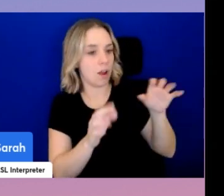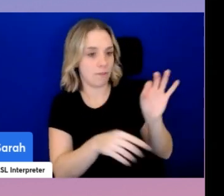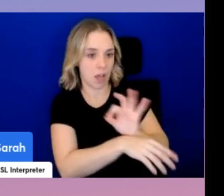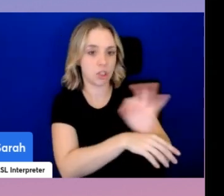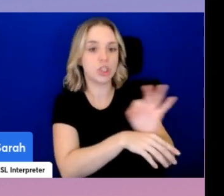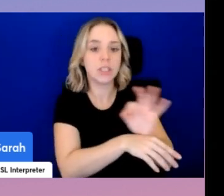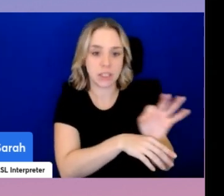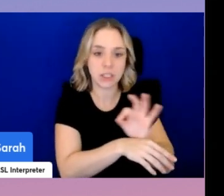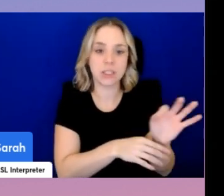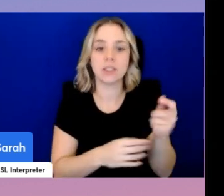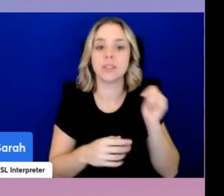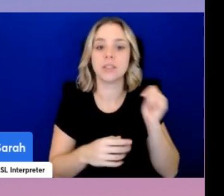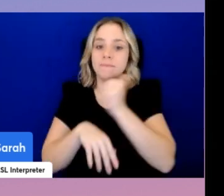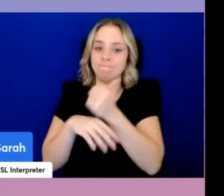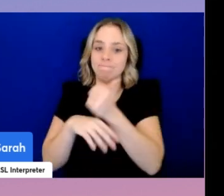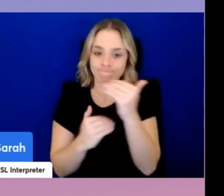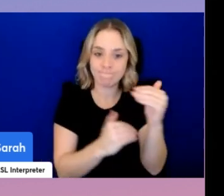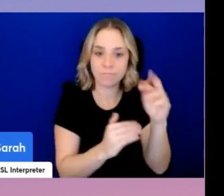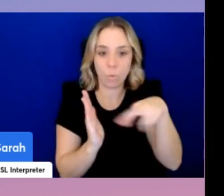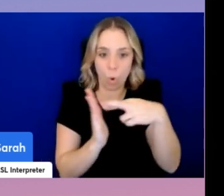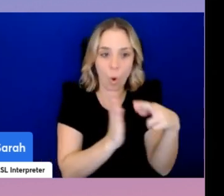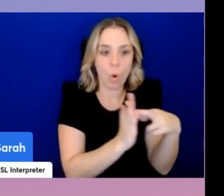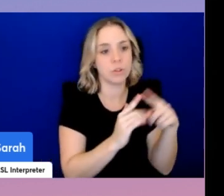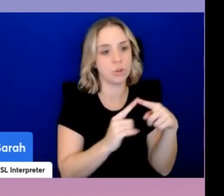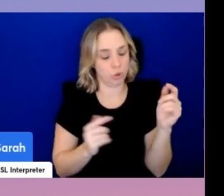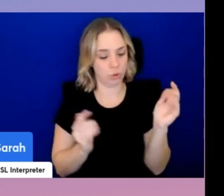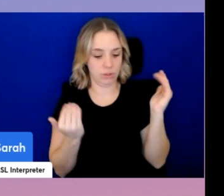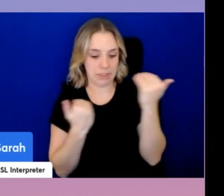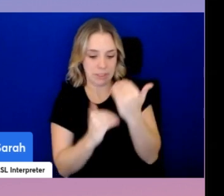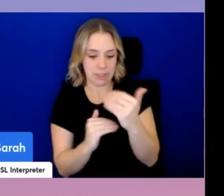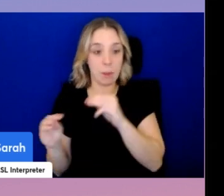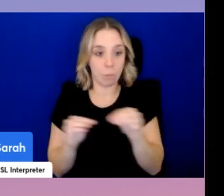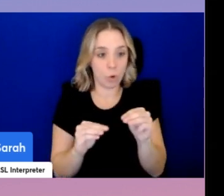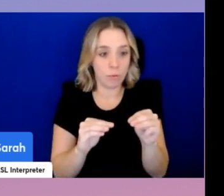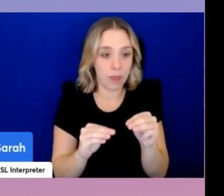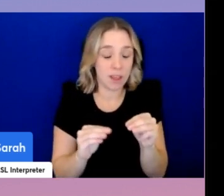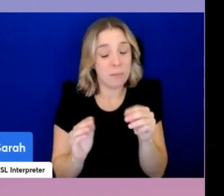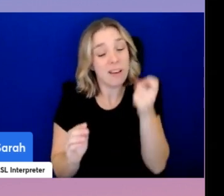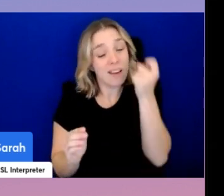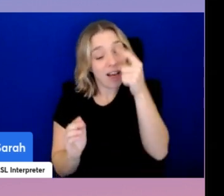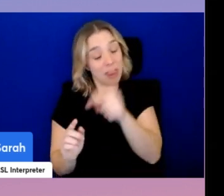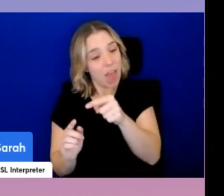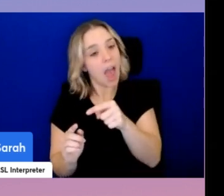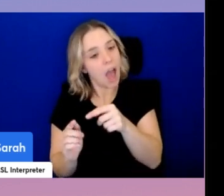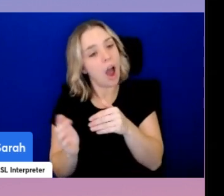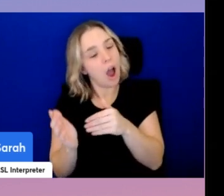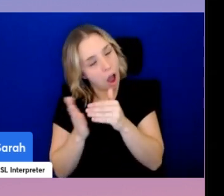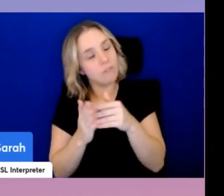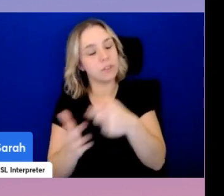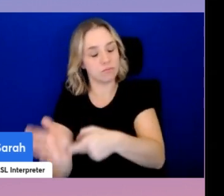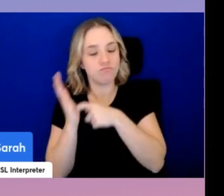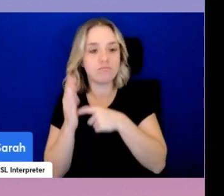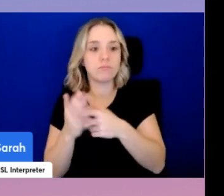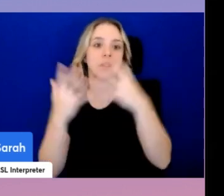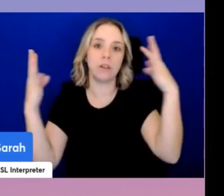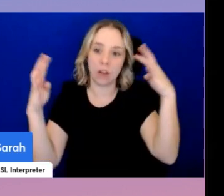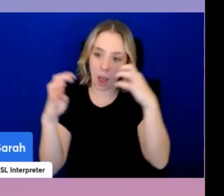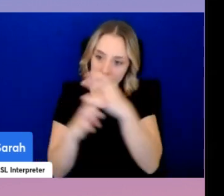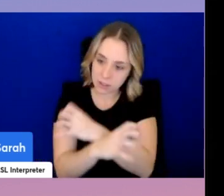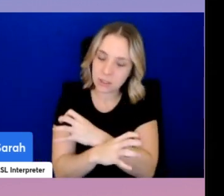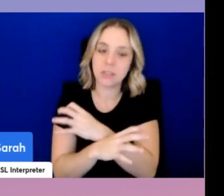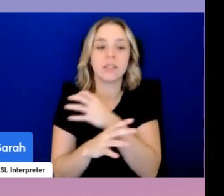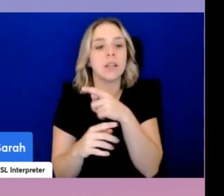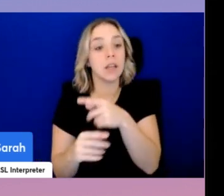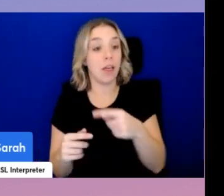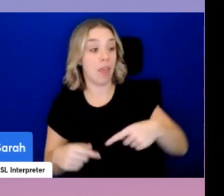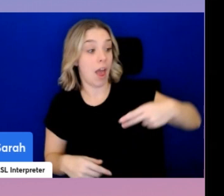movement. However, this often comes with a high cost of complexity. The more you scale, the harder it is to ensure the right permissions